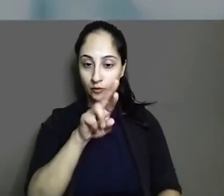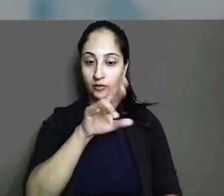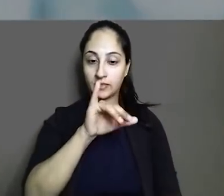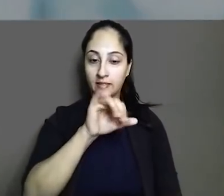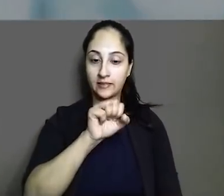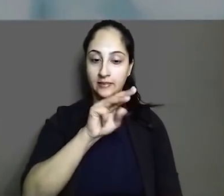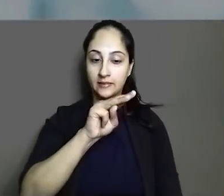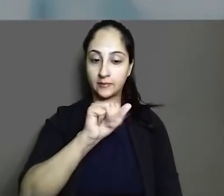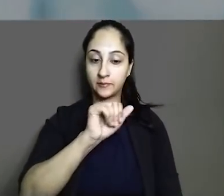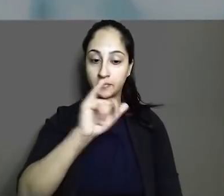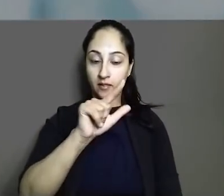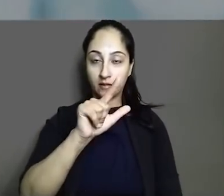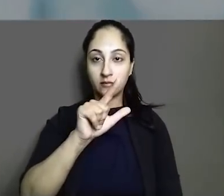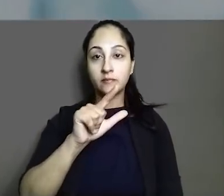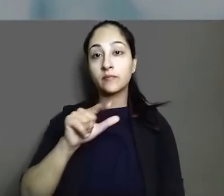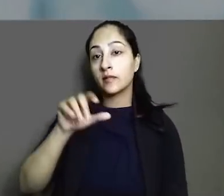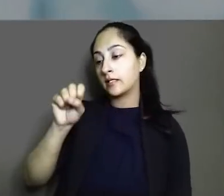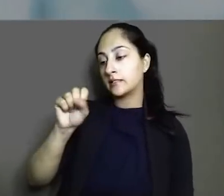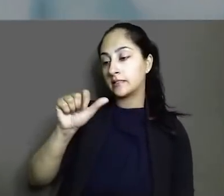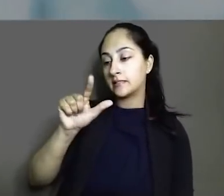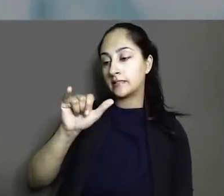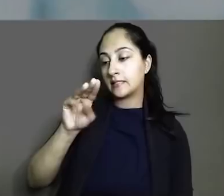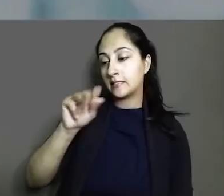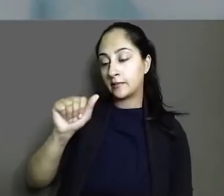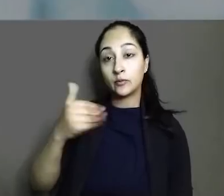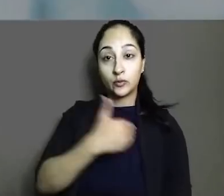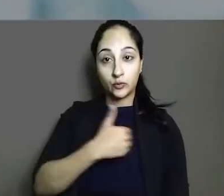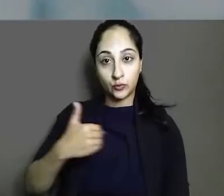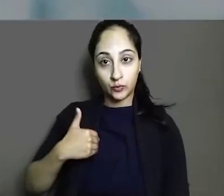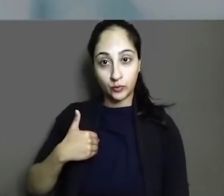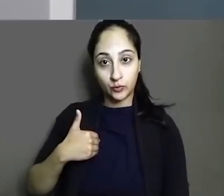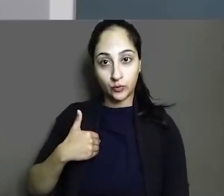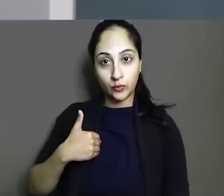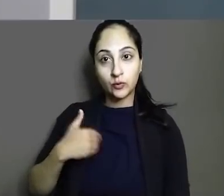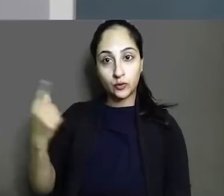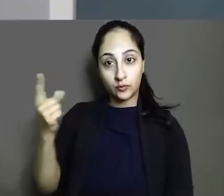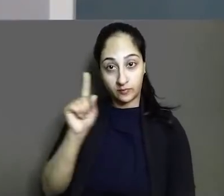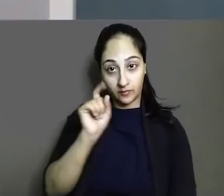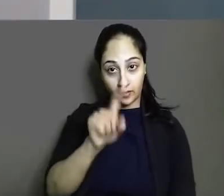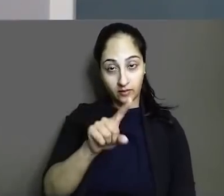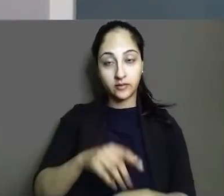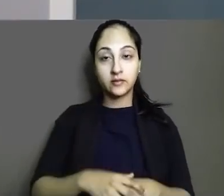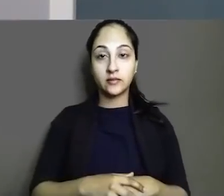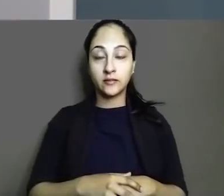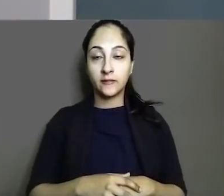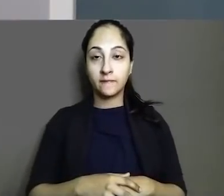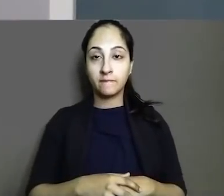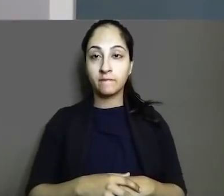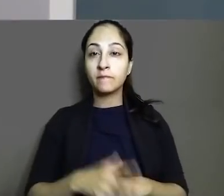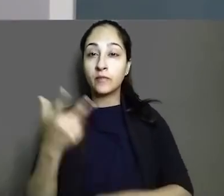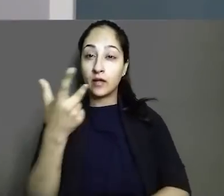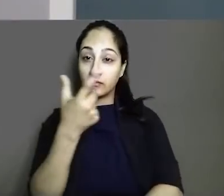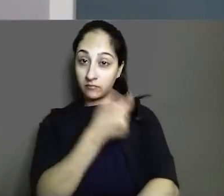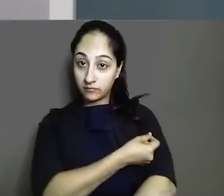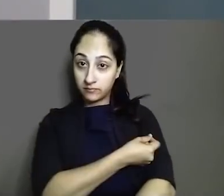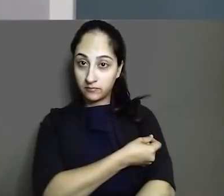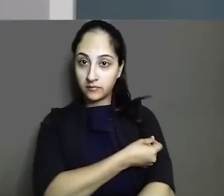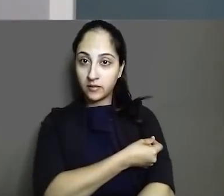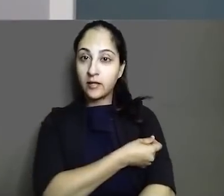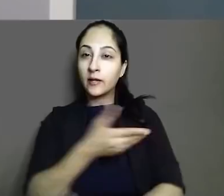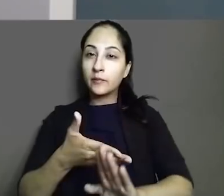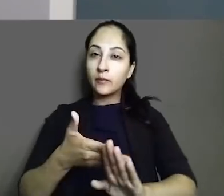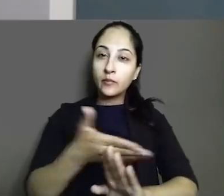question is, with regards to the pain and some of the swelling that you were talking about. Yeah, exactly. If the side effects are